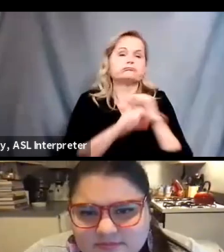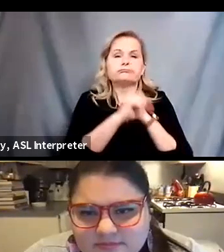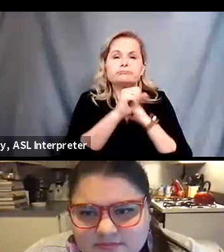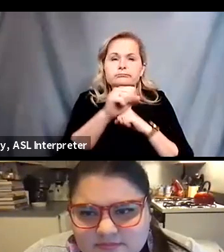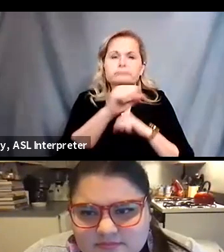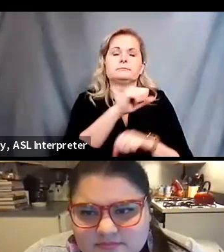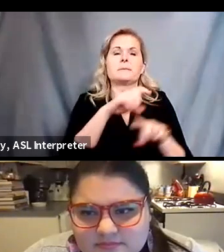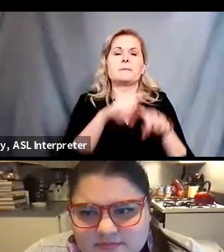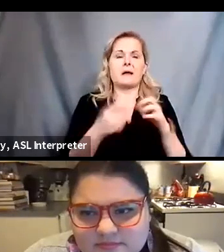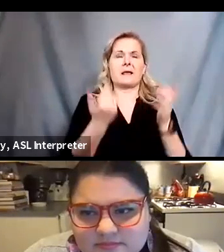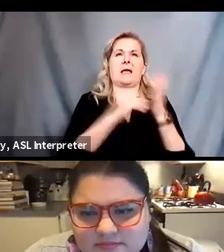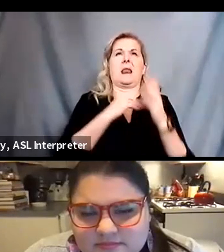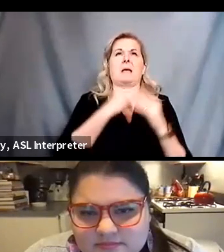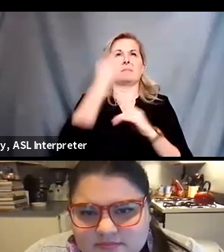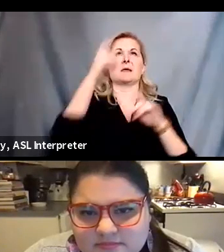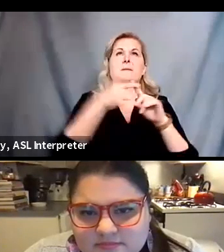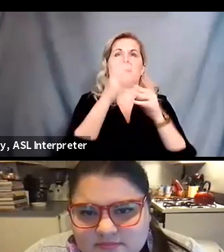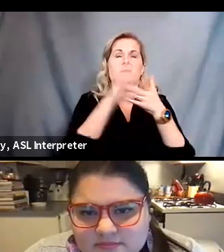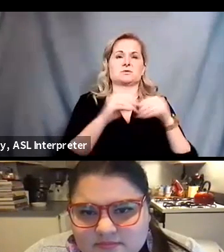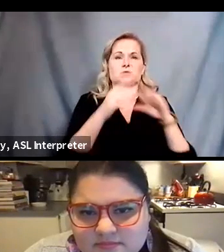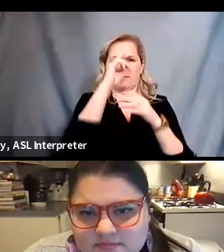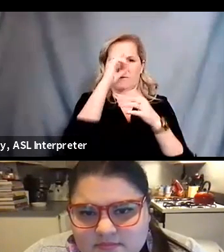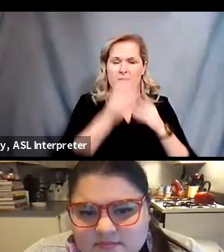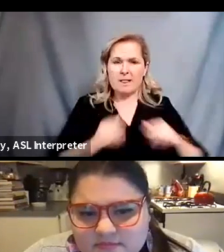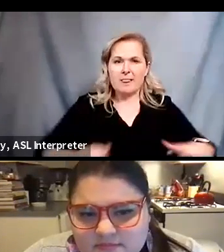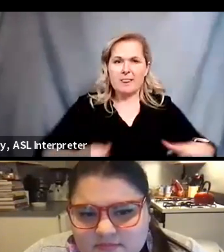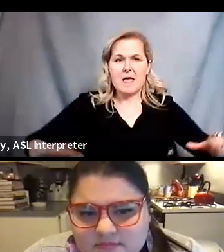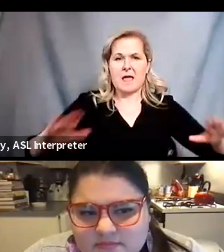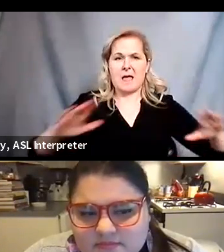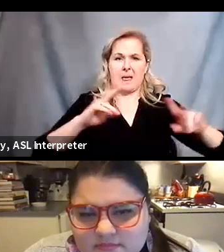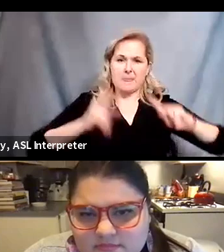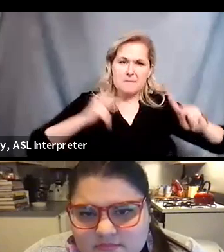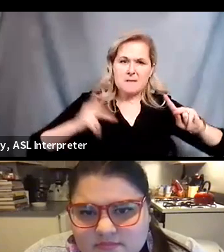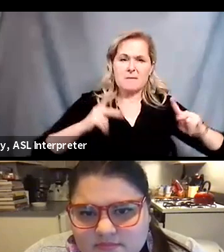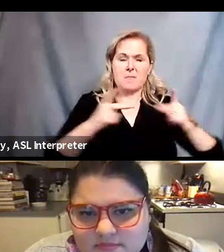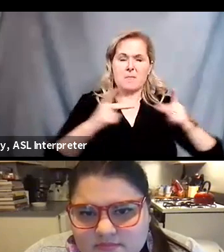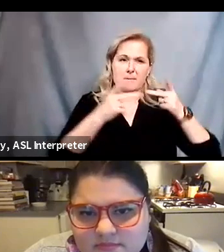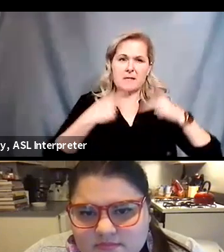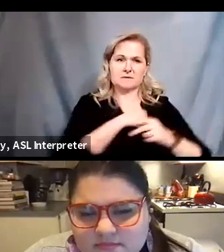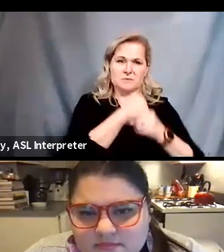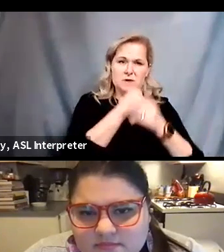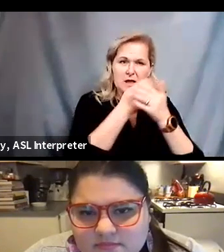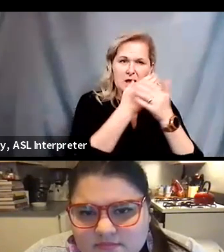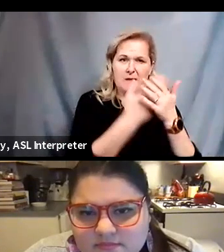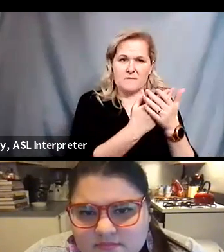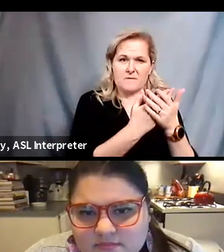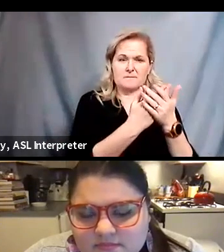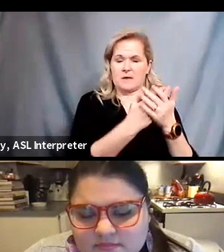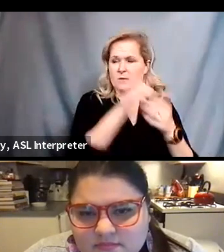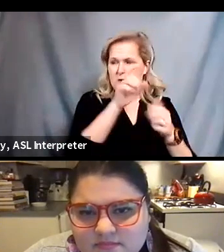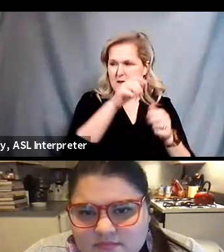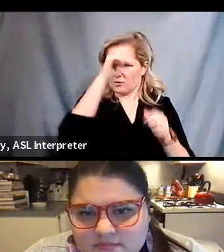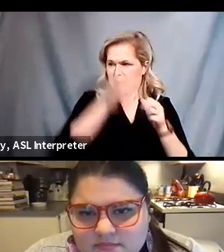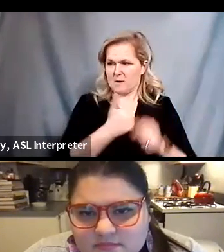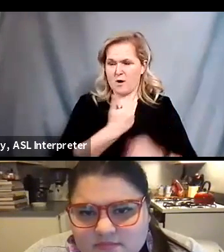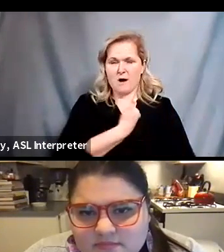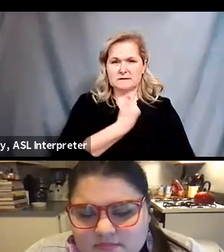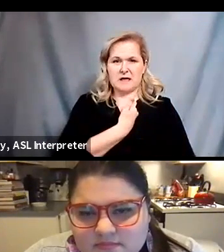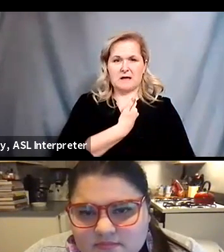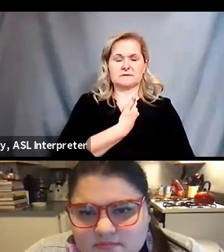these stories of the land and the people and the places that we come from to remember ourselves, to remember